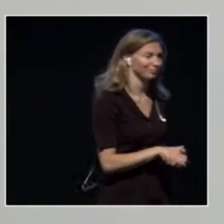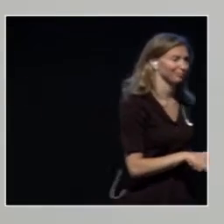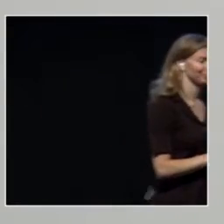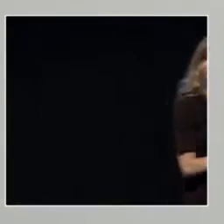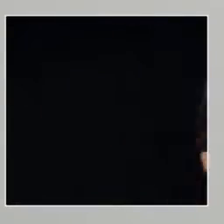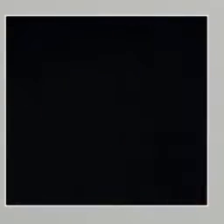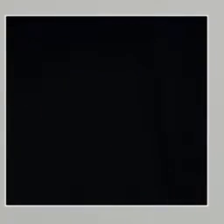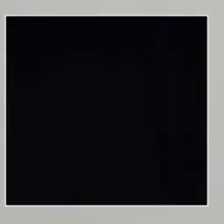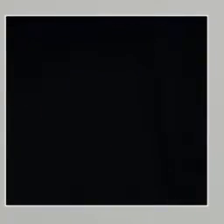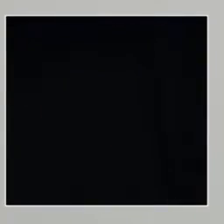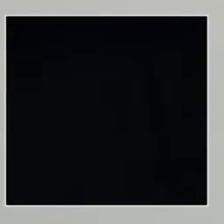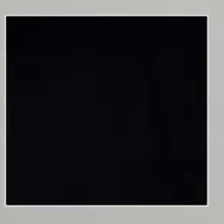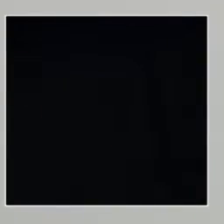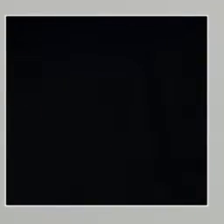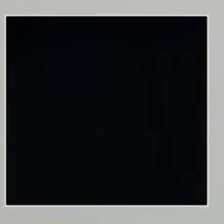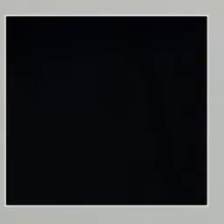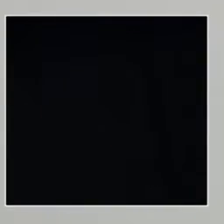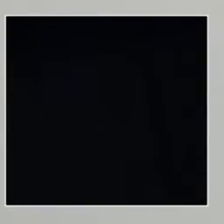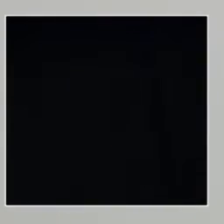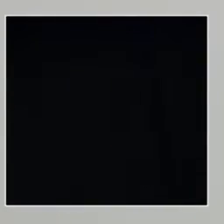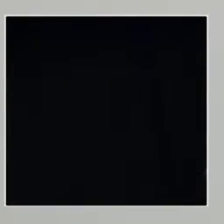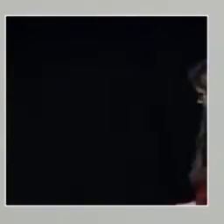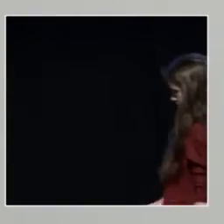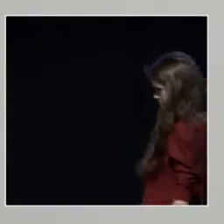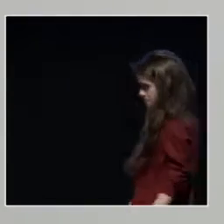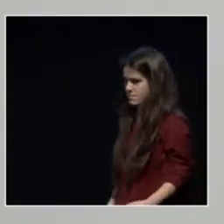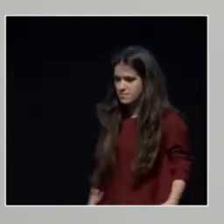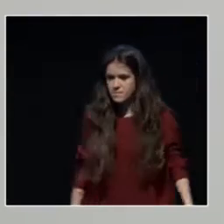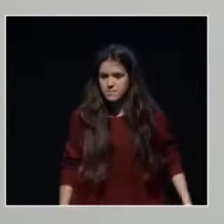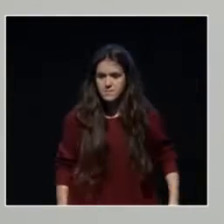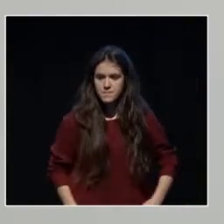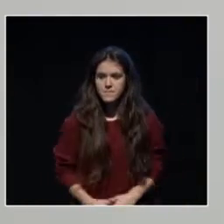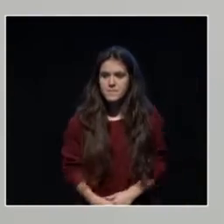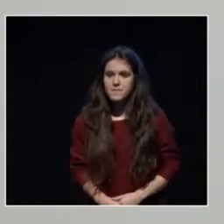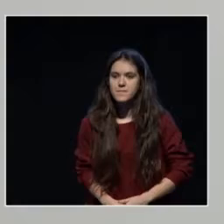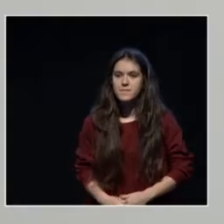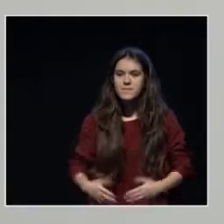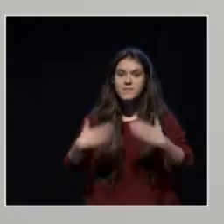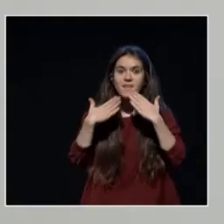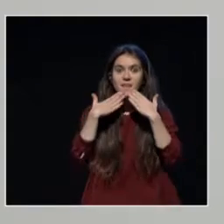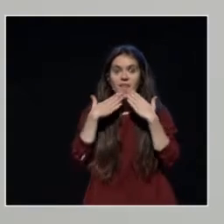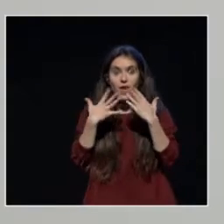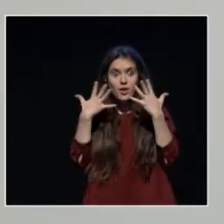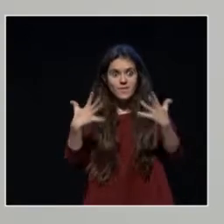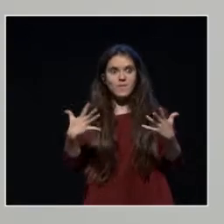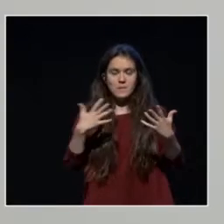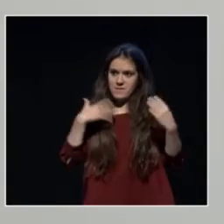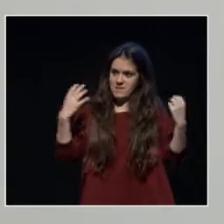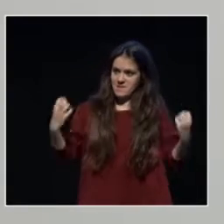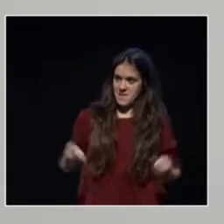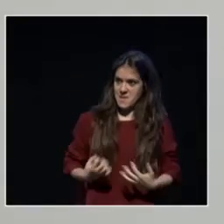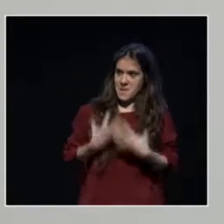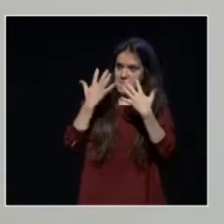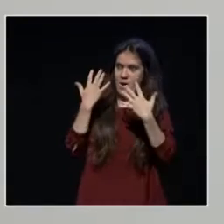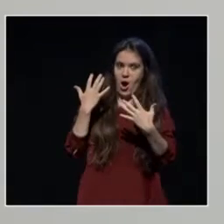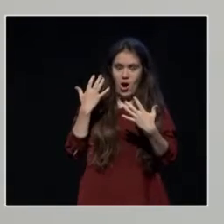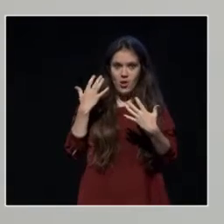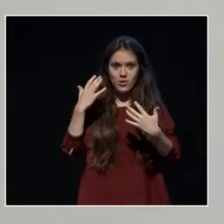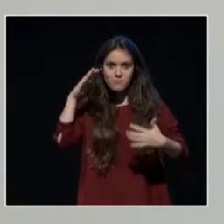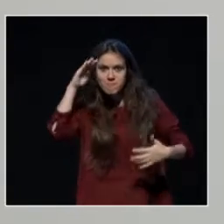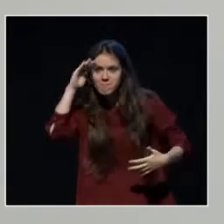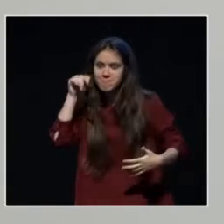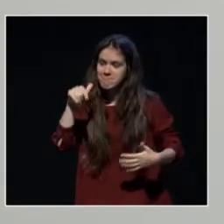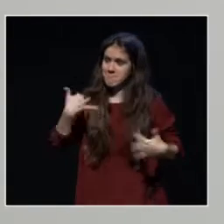much. It's always very inspiring to listen to you, but I will still provoke you with a question. Were the SDGs crafted with the